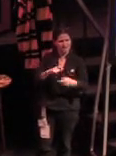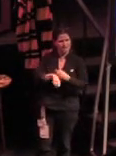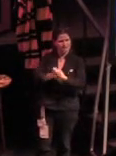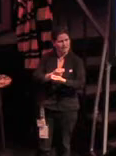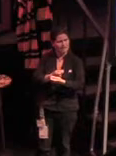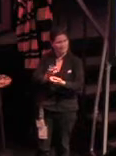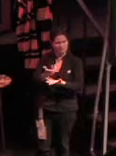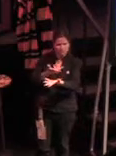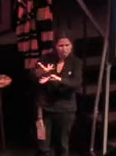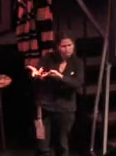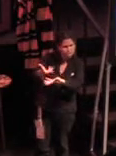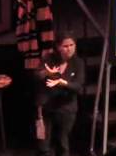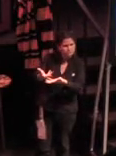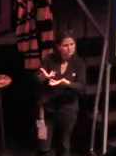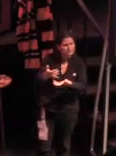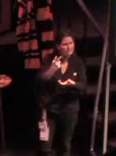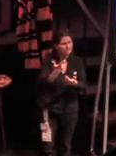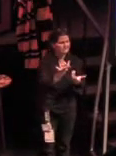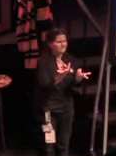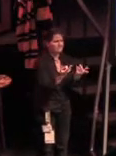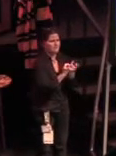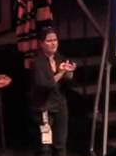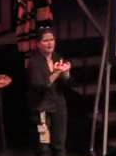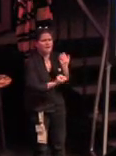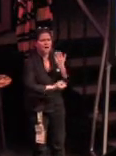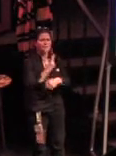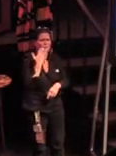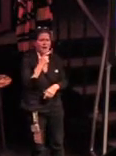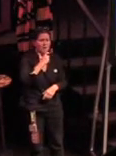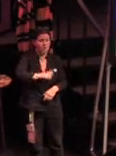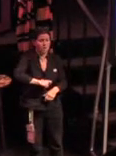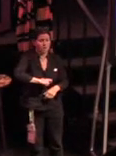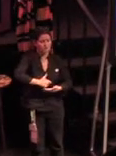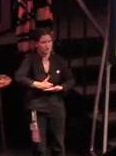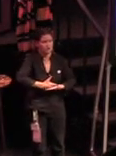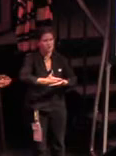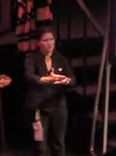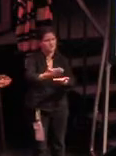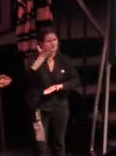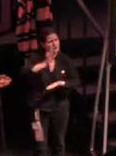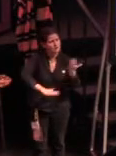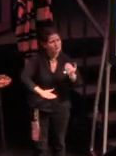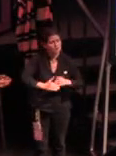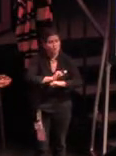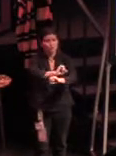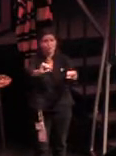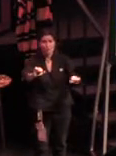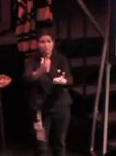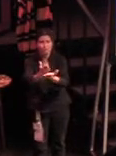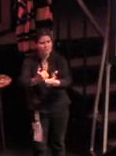classic thing that people often do when you share your experiences because it's your truth. We all have our own versions, so it's our